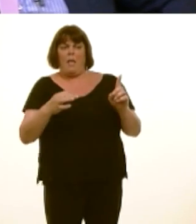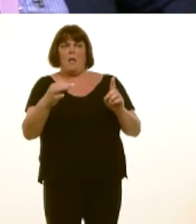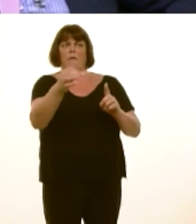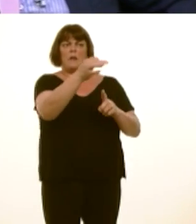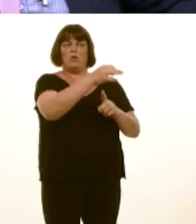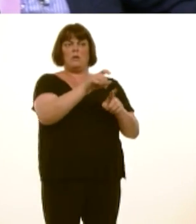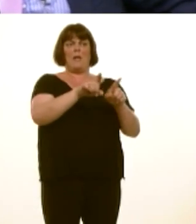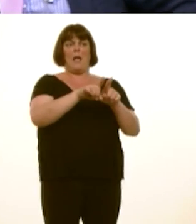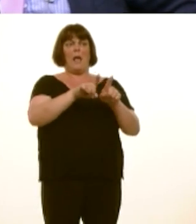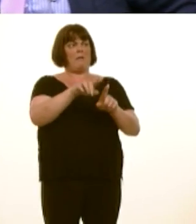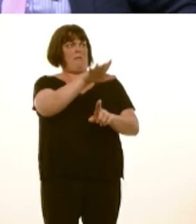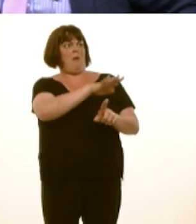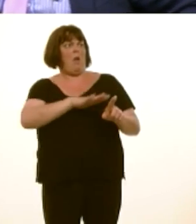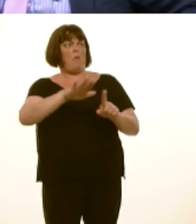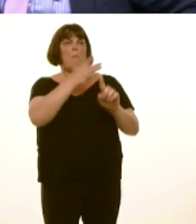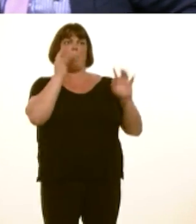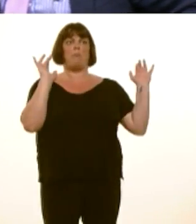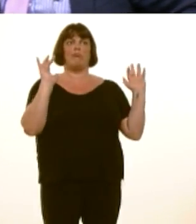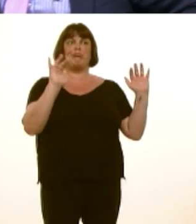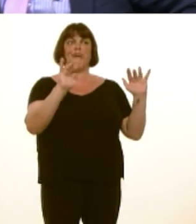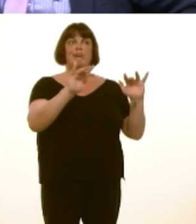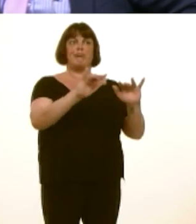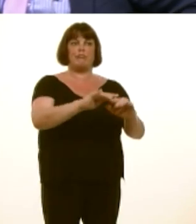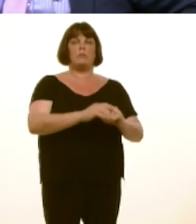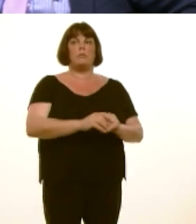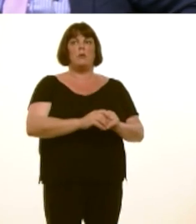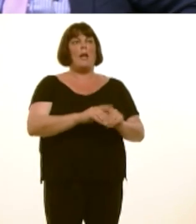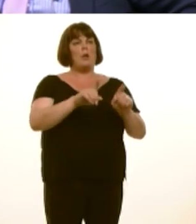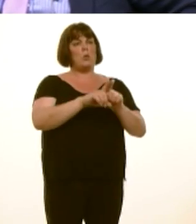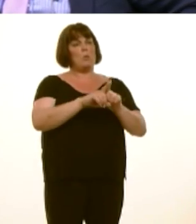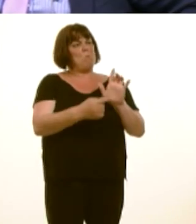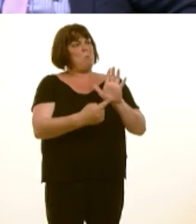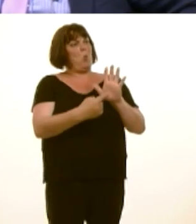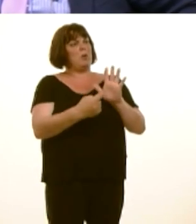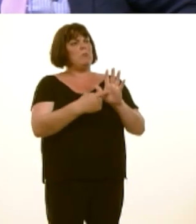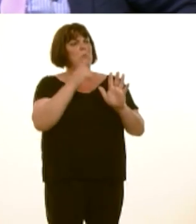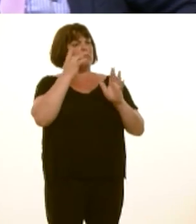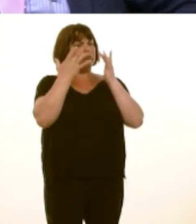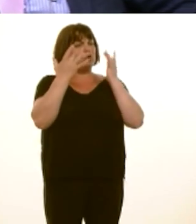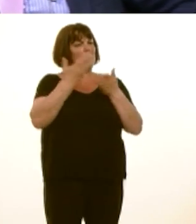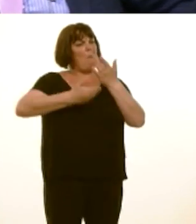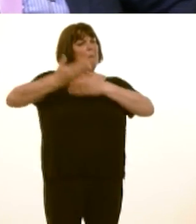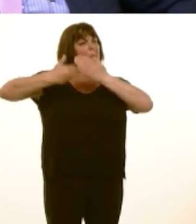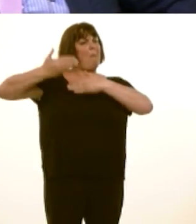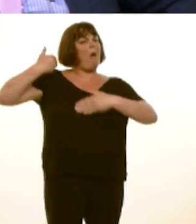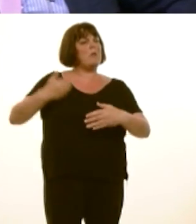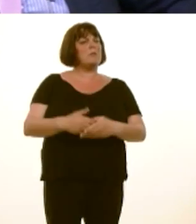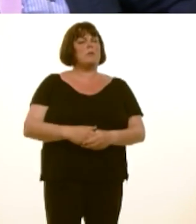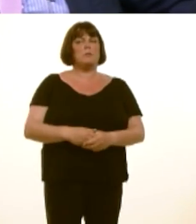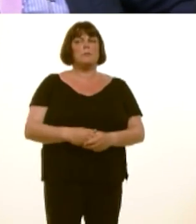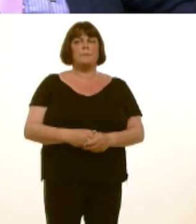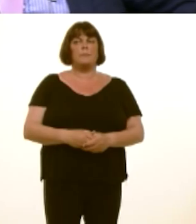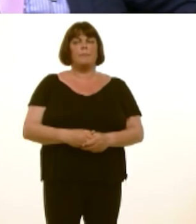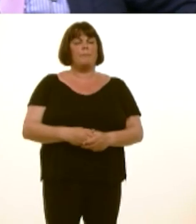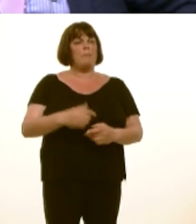the wider area. It represents a hugely important part of our past in Wales, and both ourselves as a government and indeed